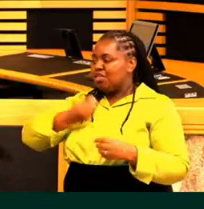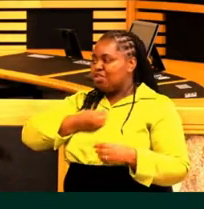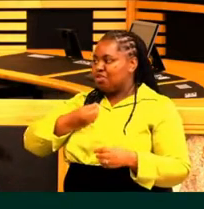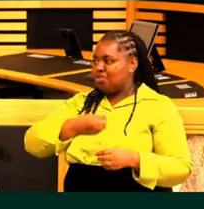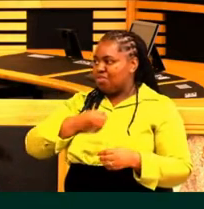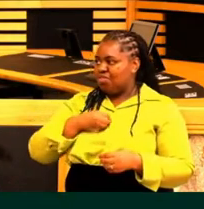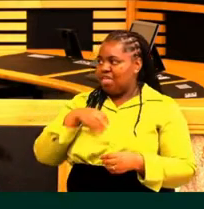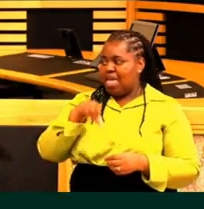smm is